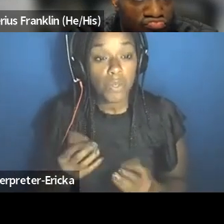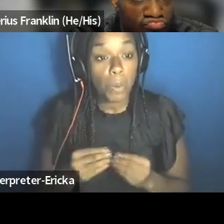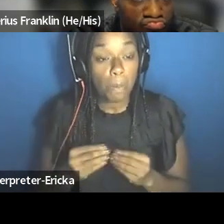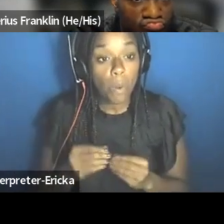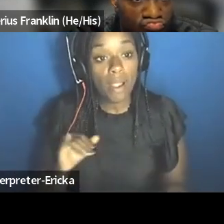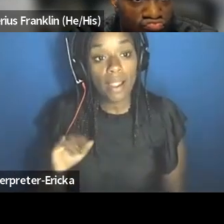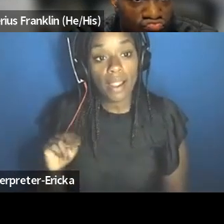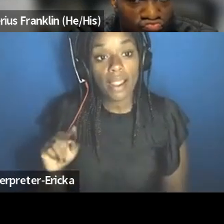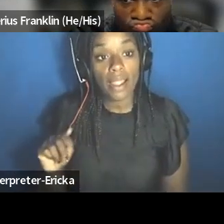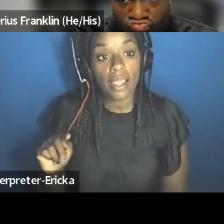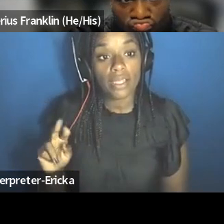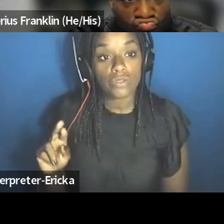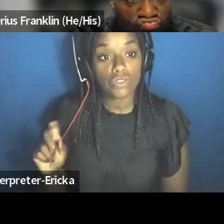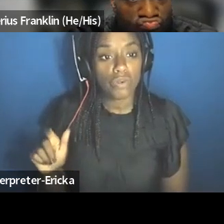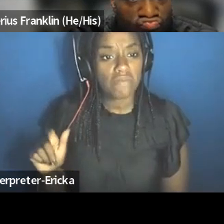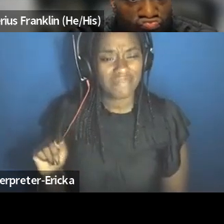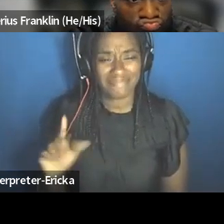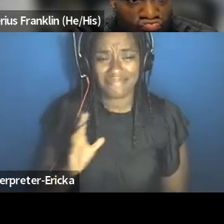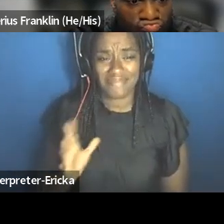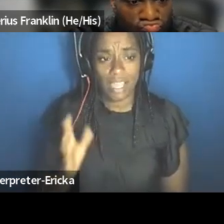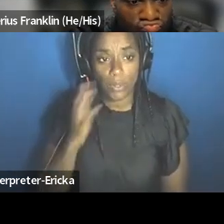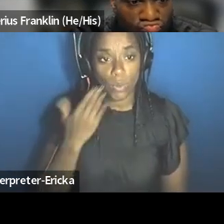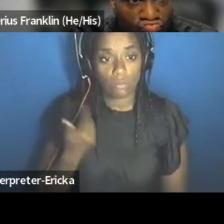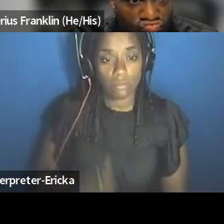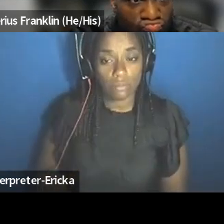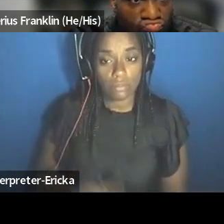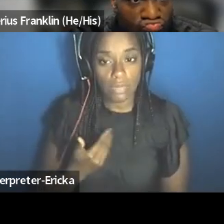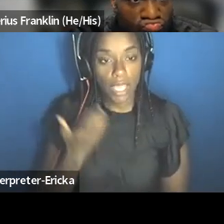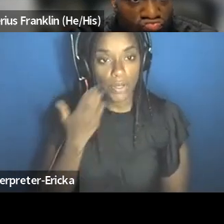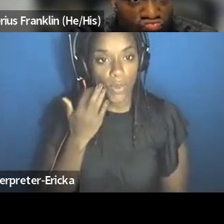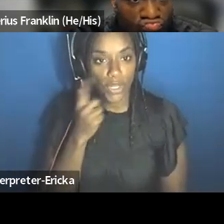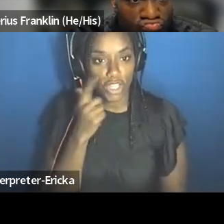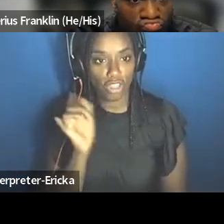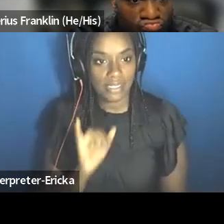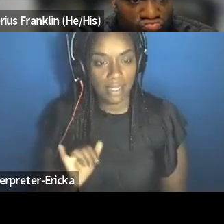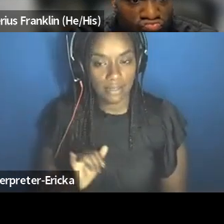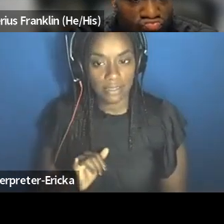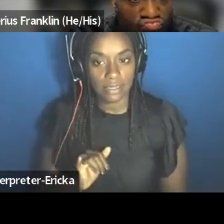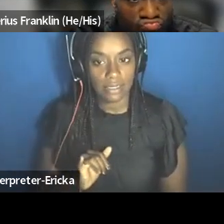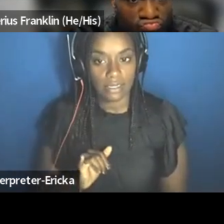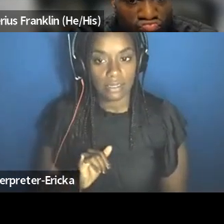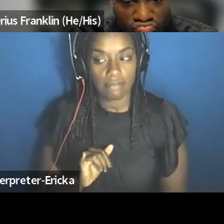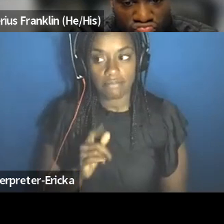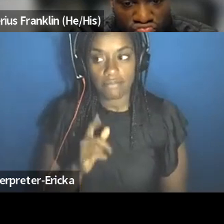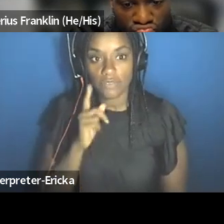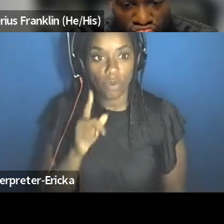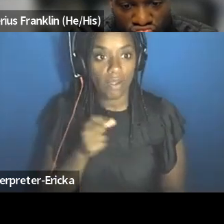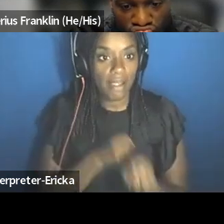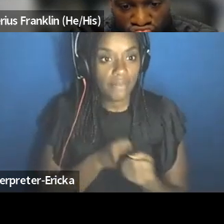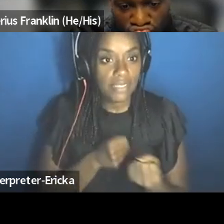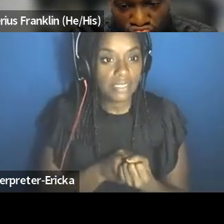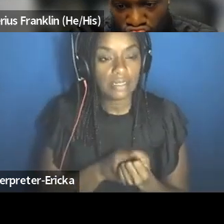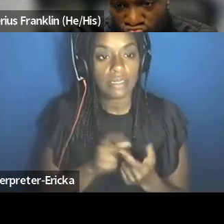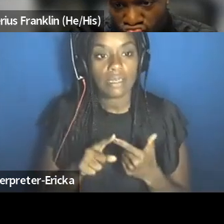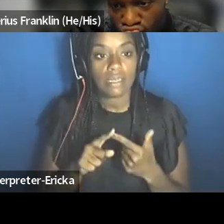great. Know who you are in this movement and know what that looks like to be doing advocacy, starting groups, you